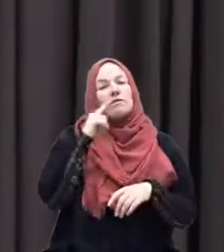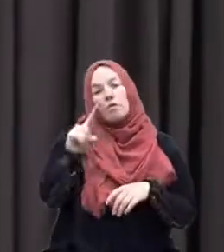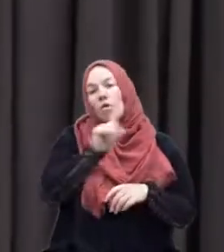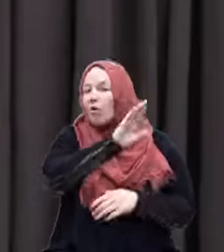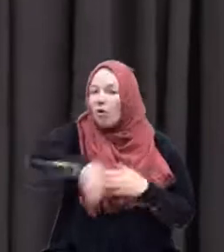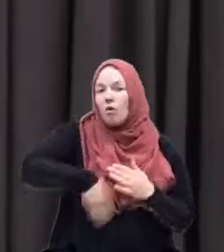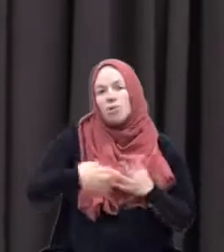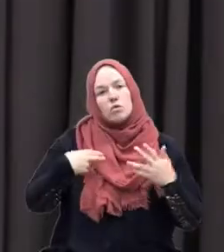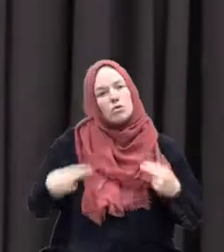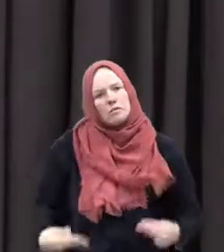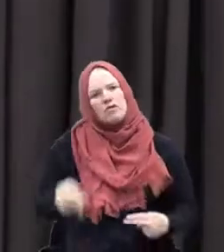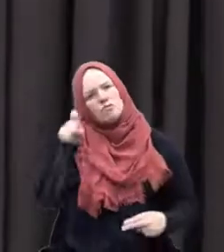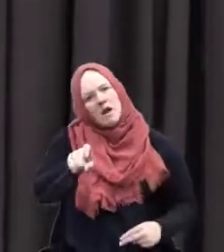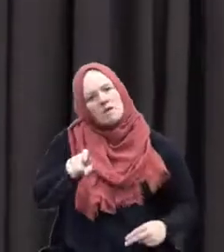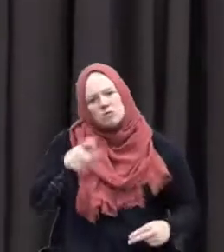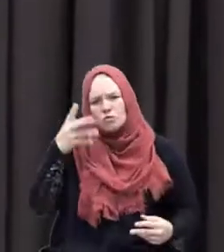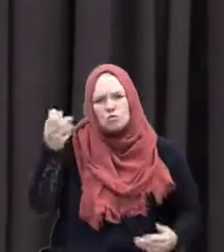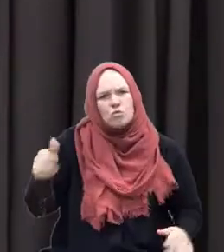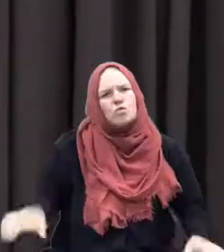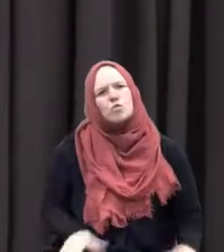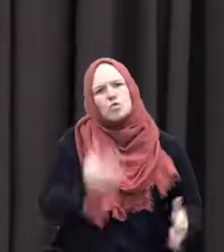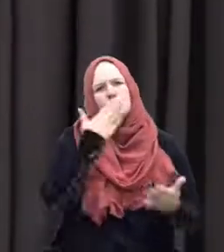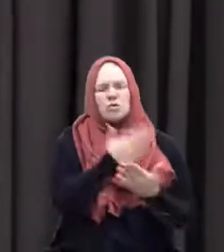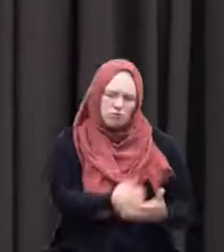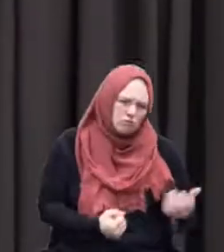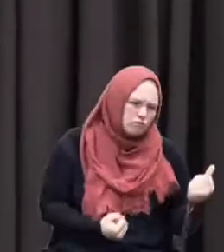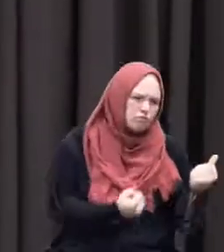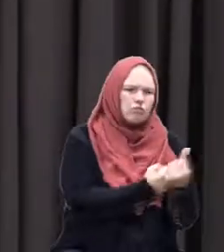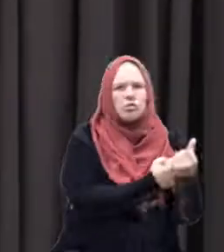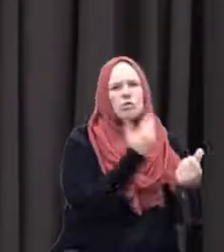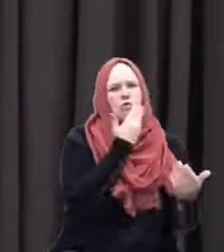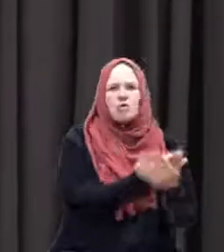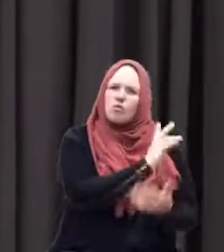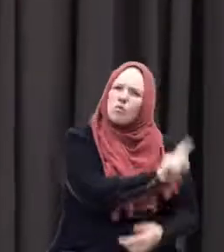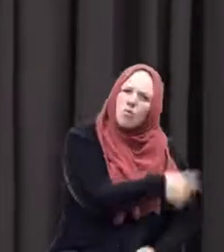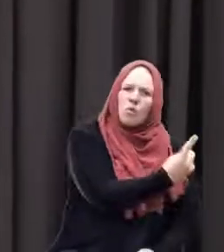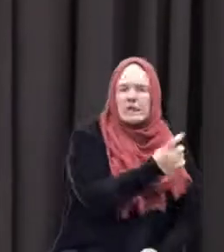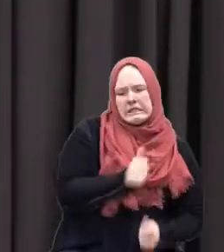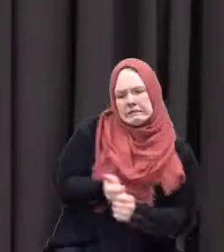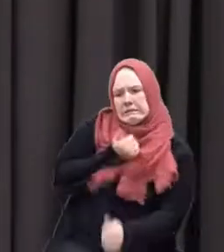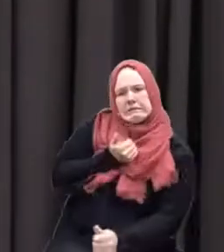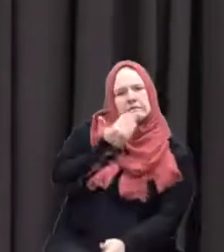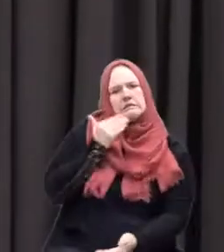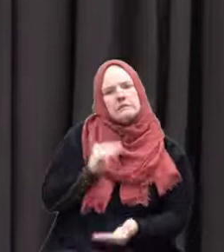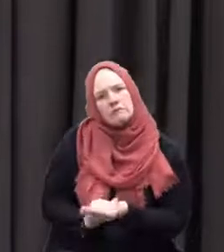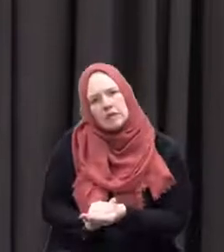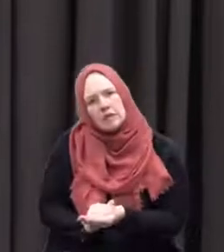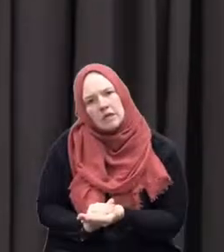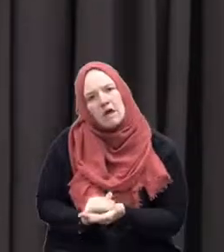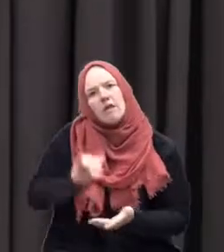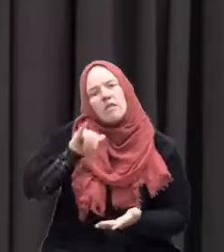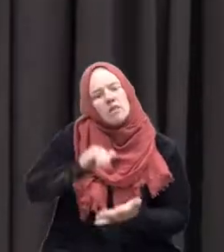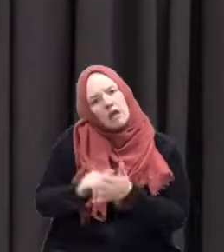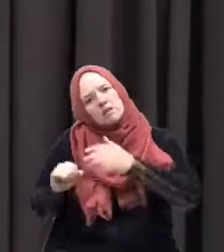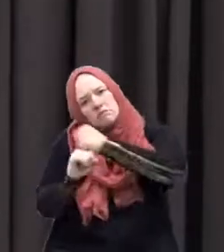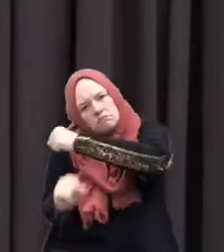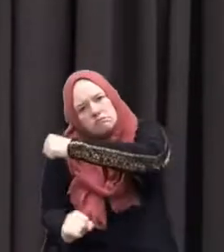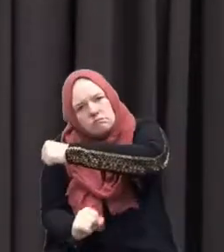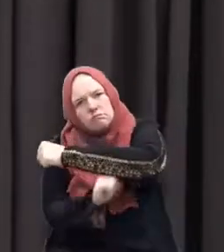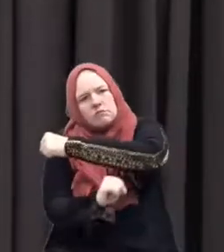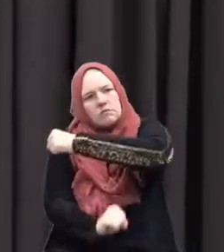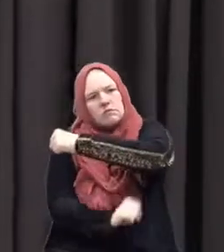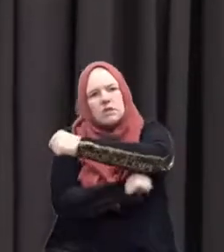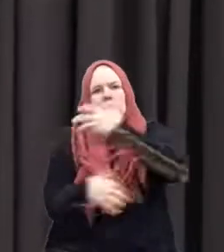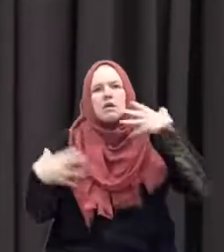for people, for mankind. Why? To enjoin the good and forbid the evil. This is the backbone